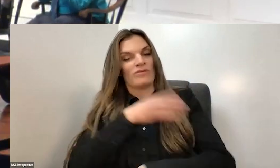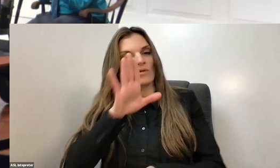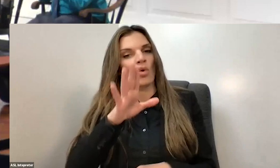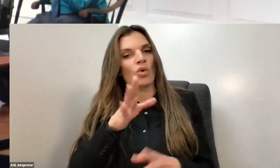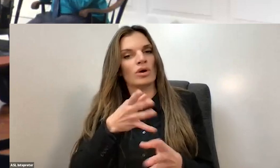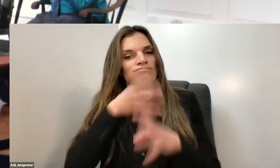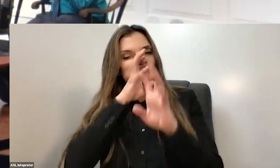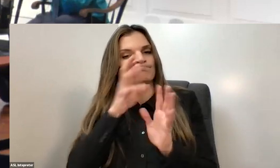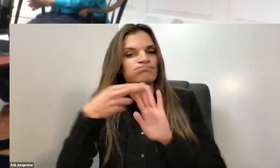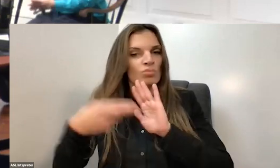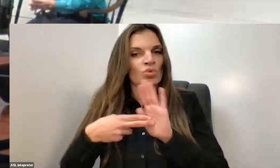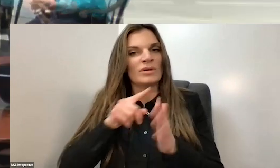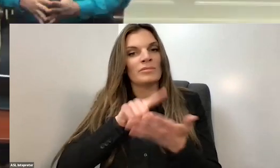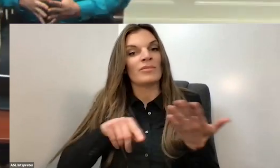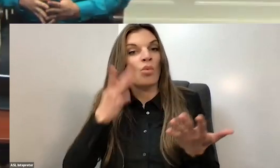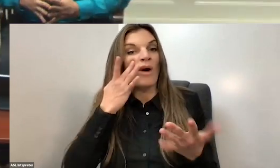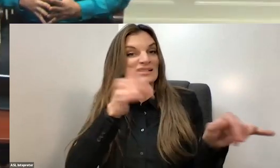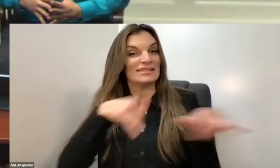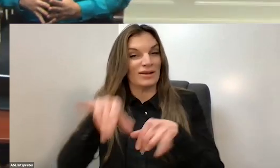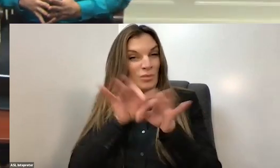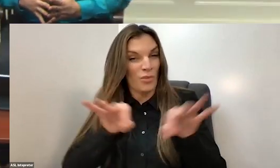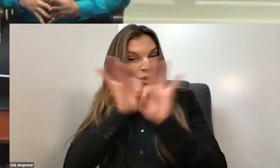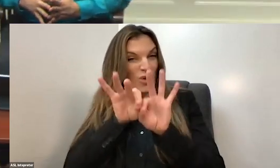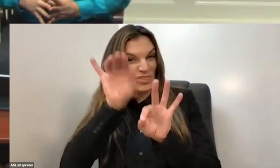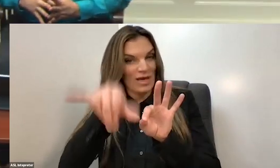the technical nuts and bolts that we follow.